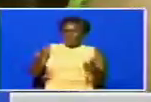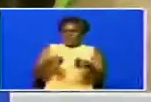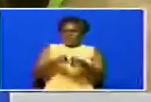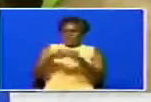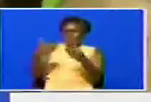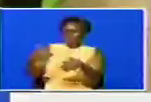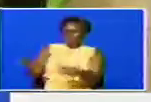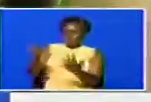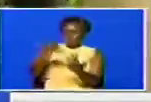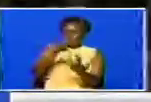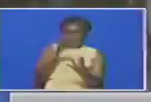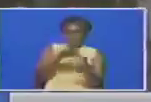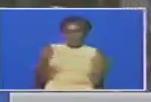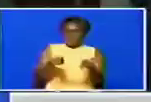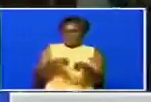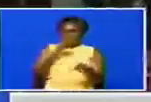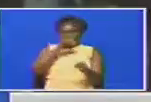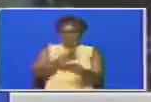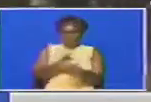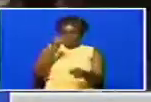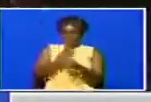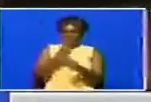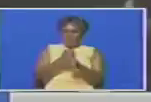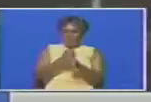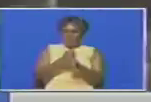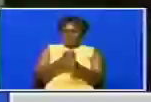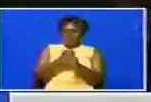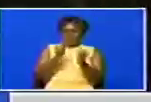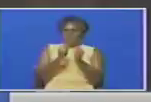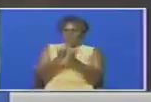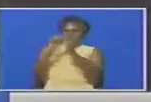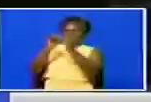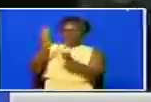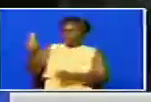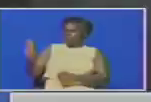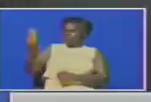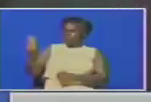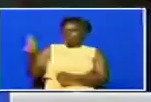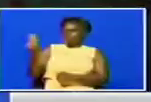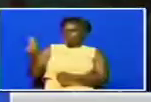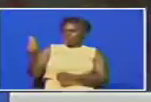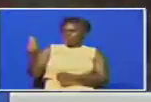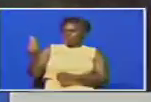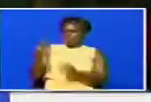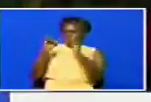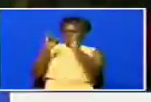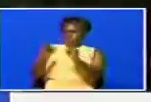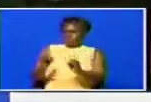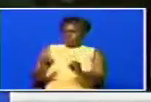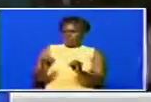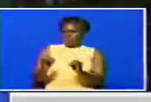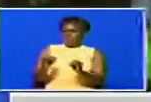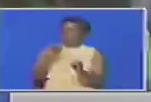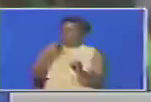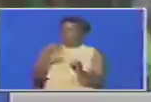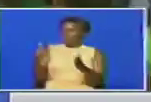Jubilee Party primaries, also promised to work with President Uhuru Kenyatta, saying winning the seat of, as an independent candidate will not